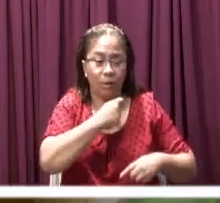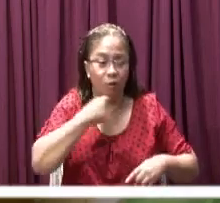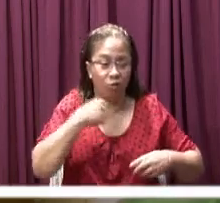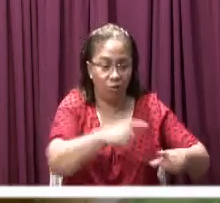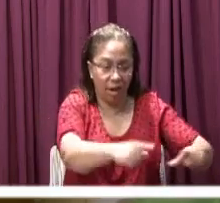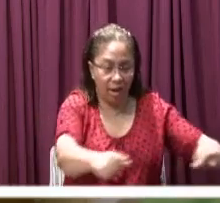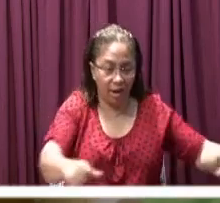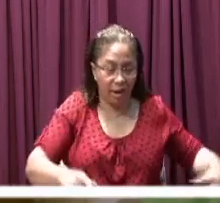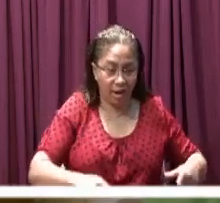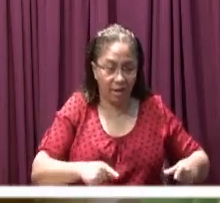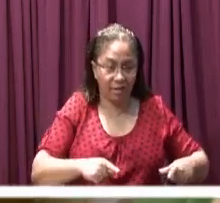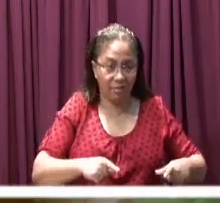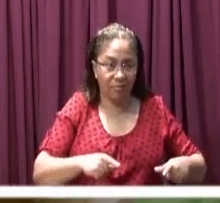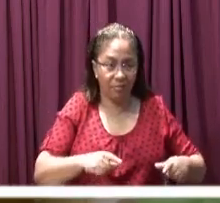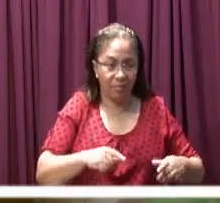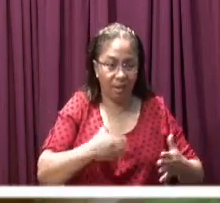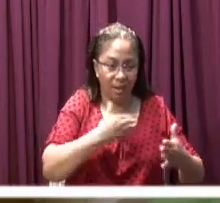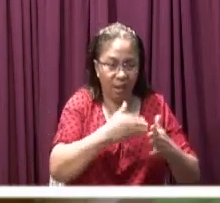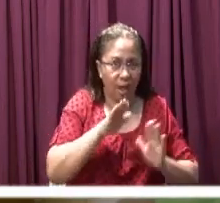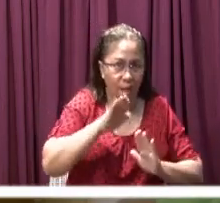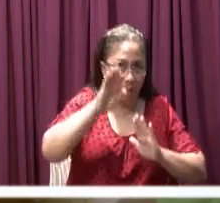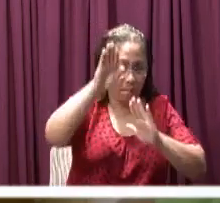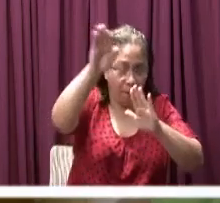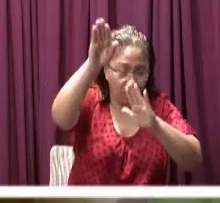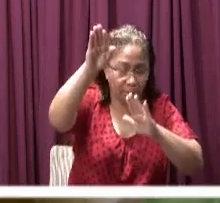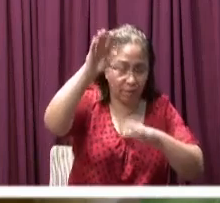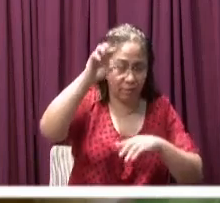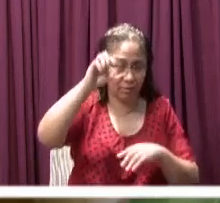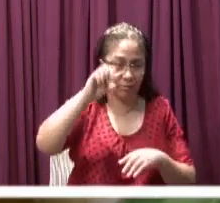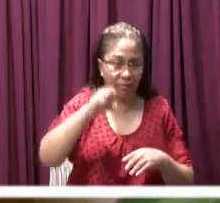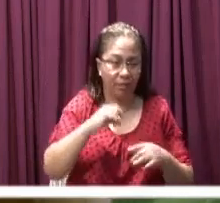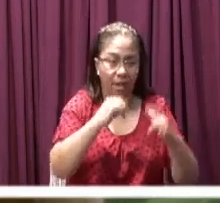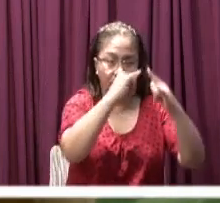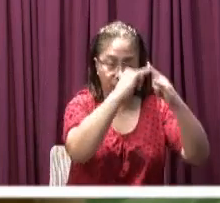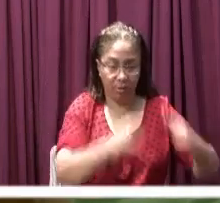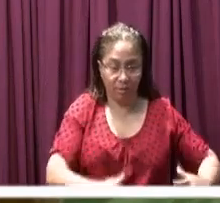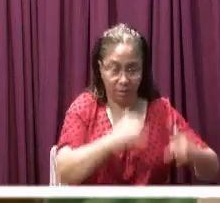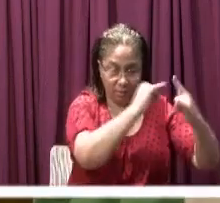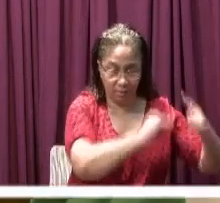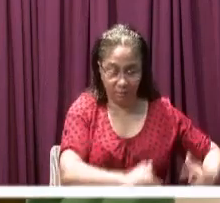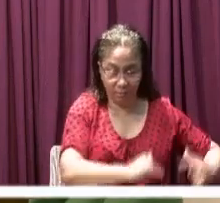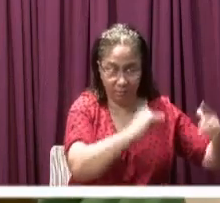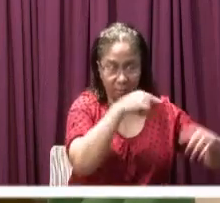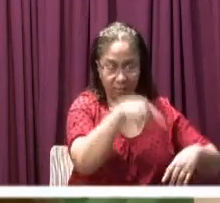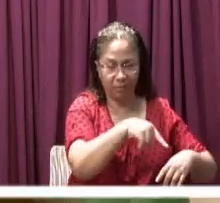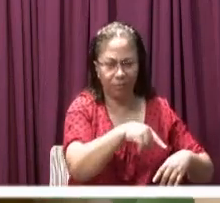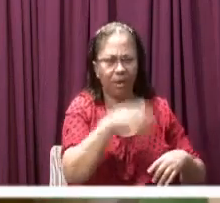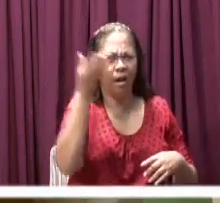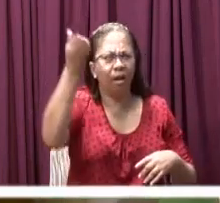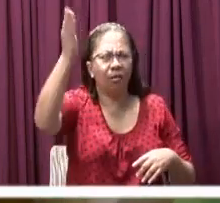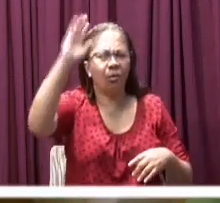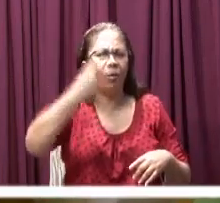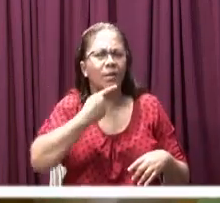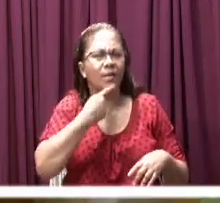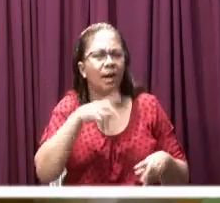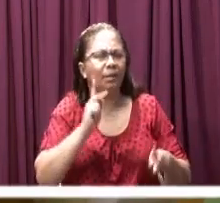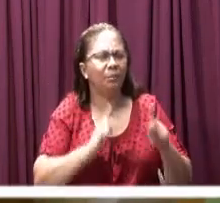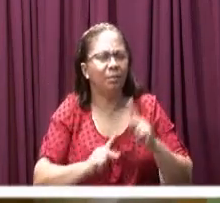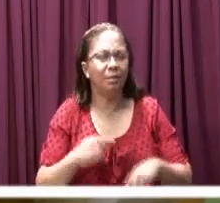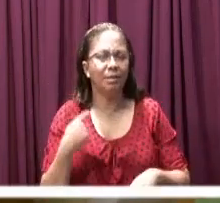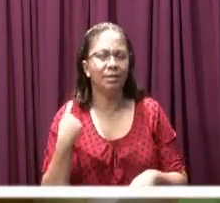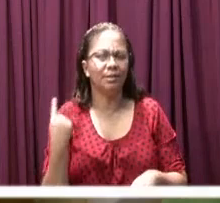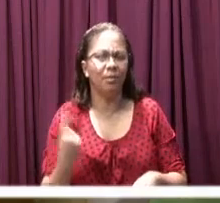Mount Horeb, or Sinai, where they're pitching their tents. And God says something to the people